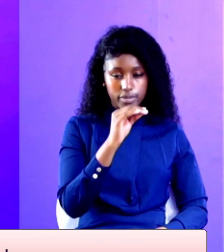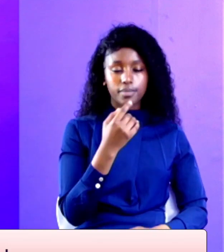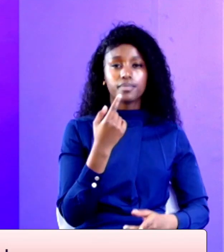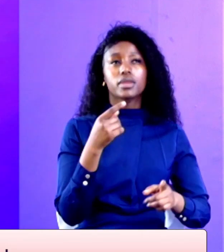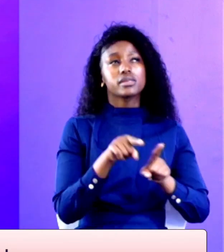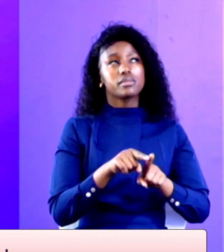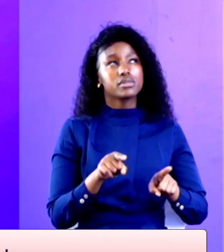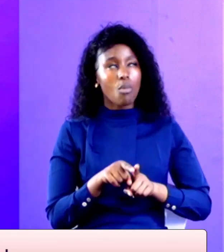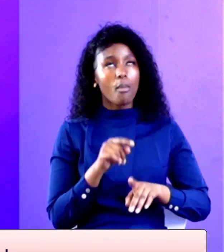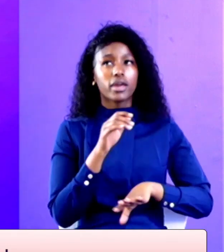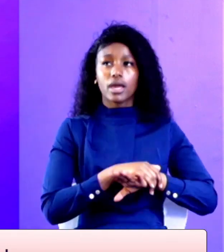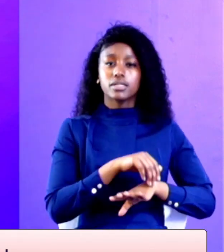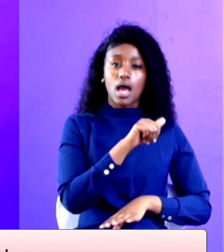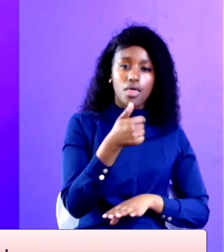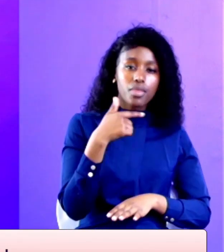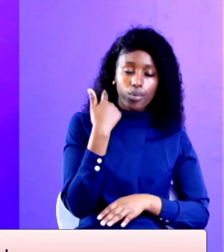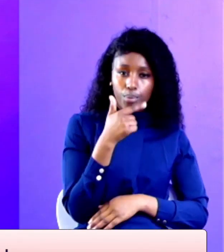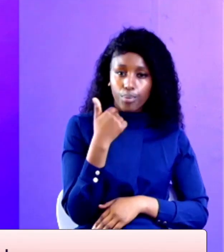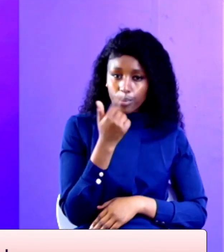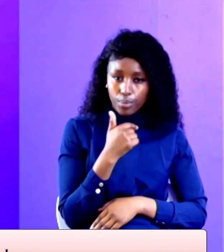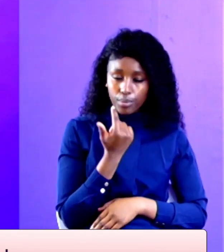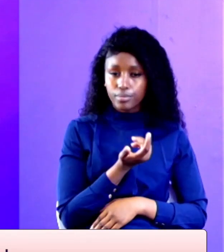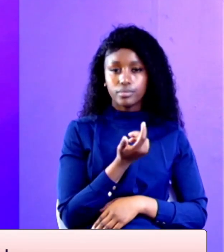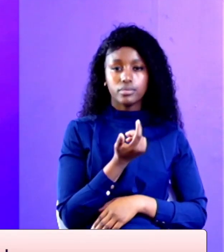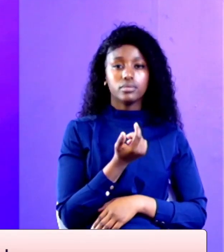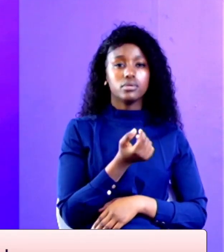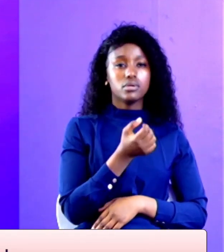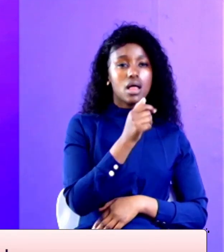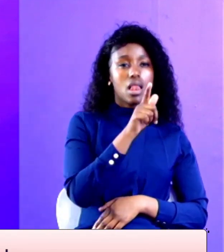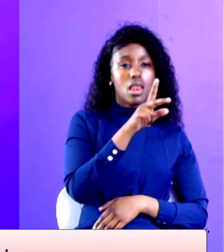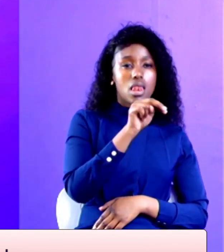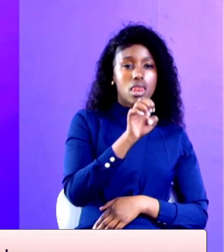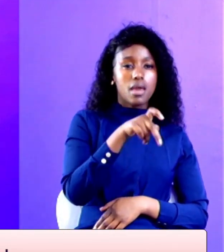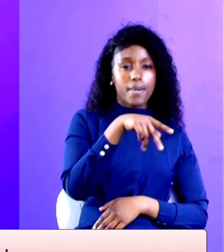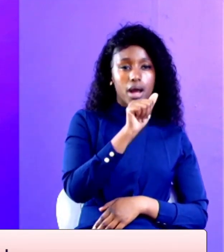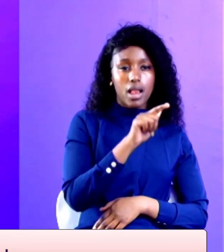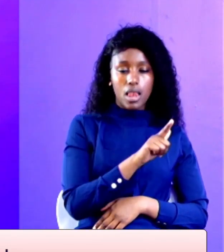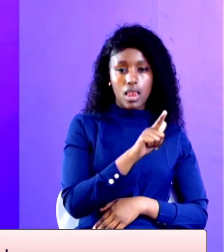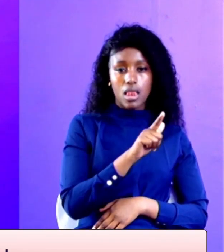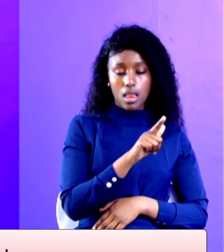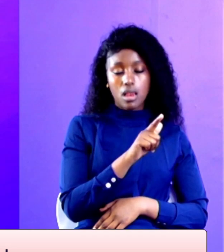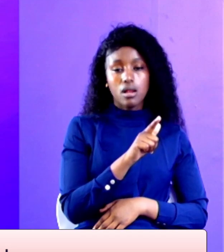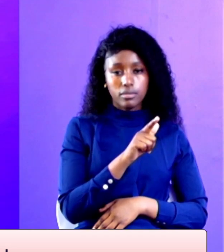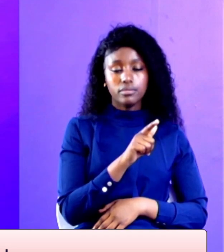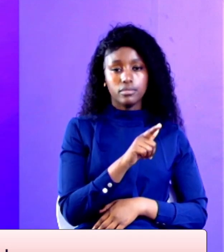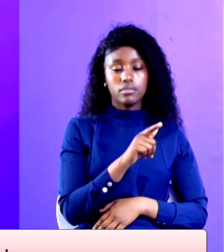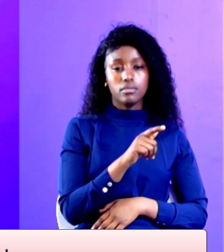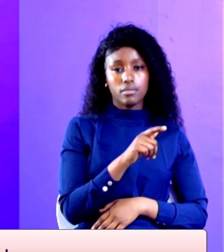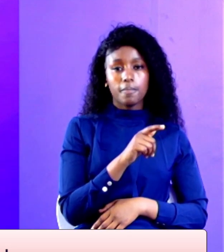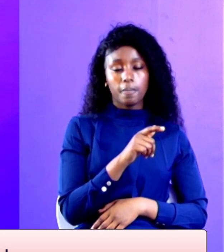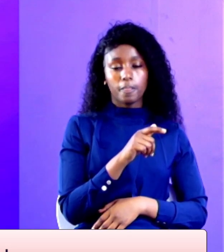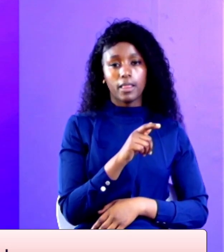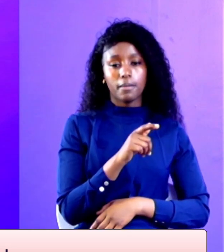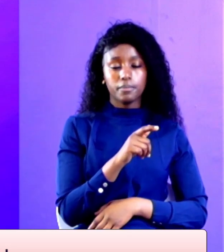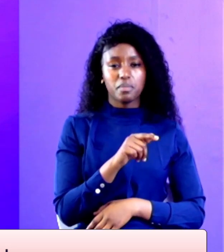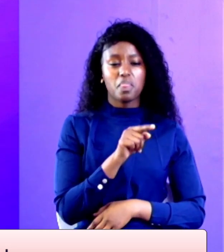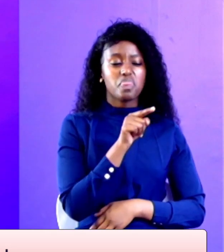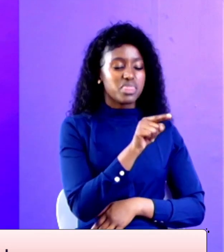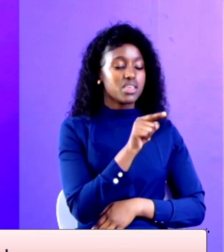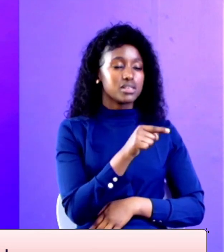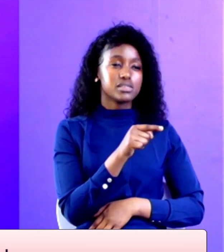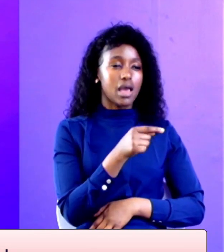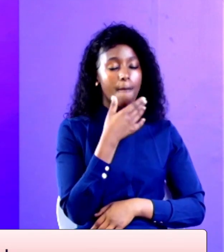Yes. They also did Svirni Pan from Rosenborg. This one is just a small